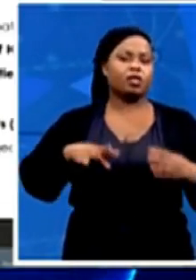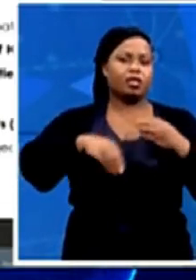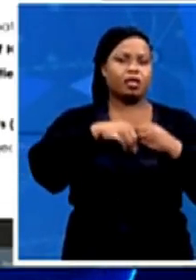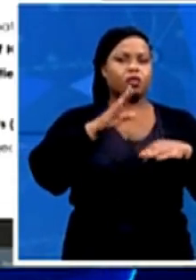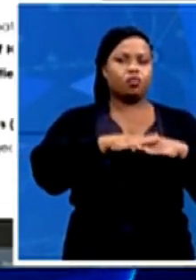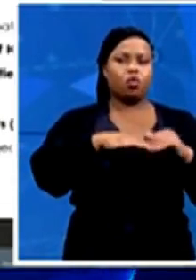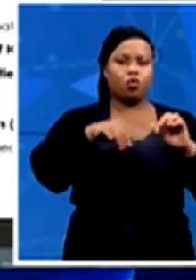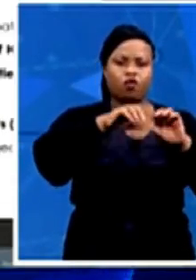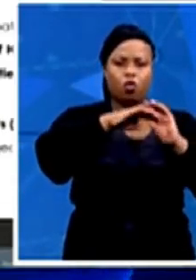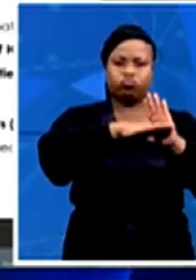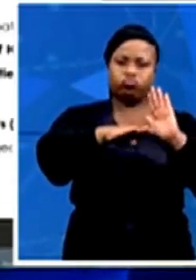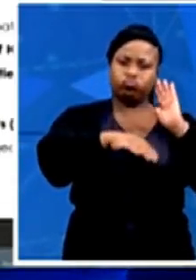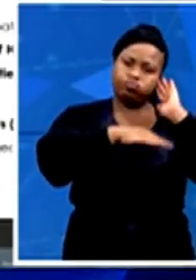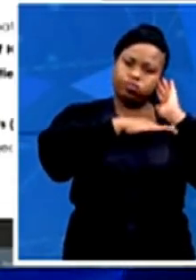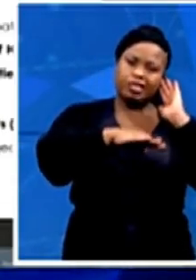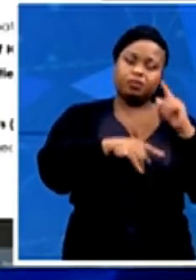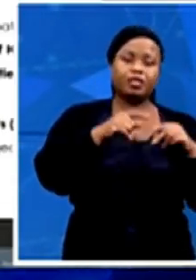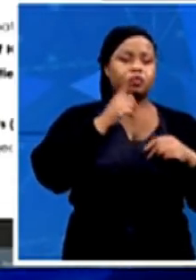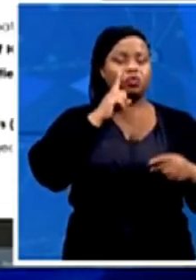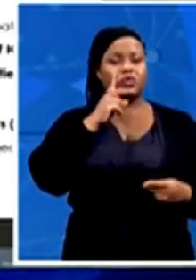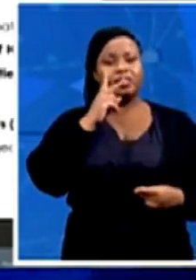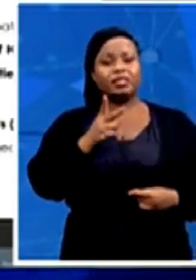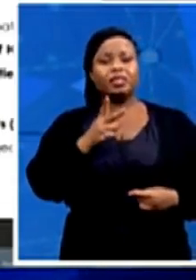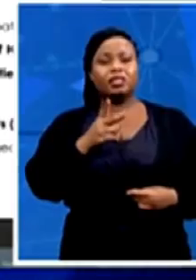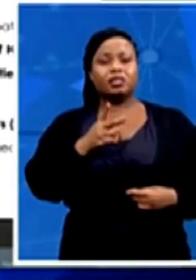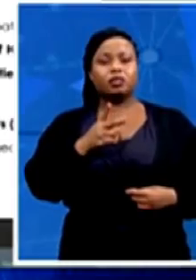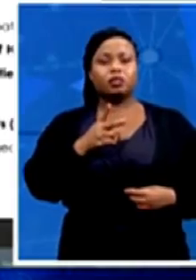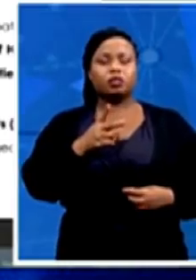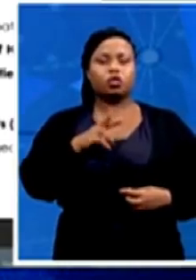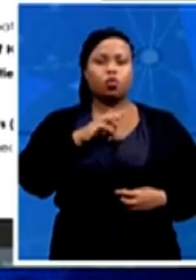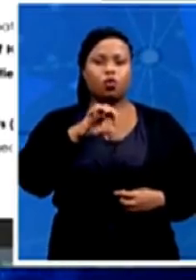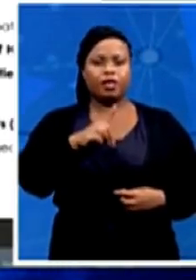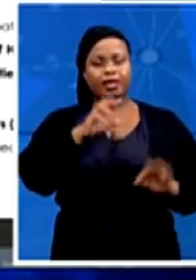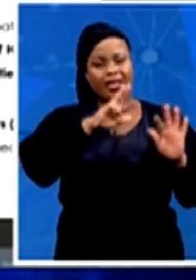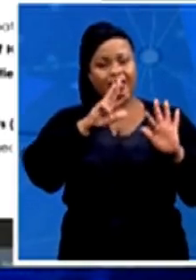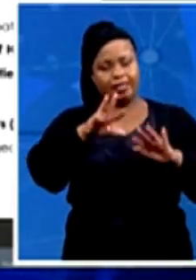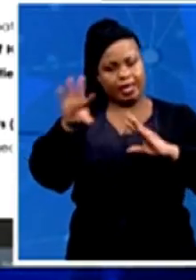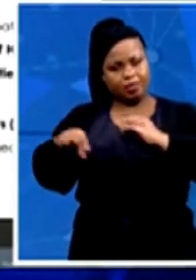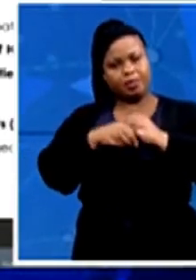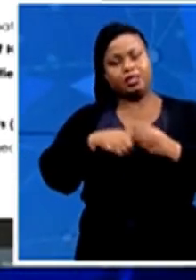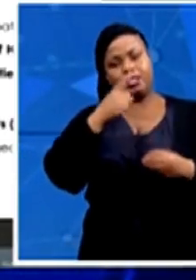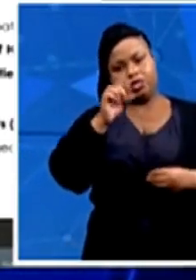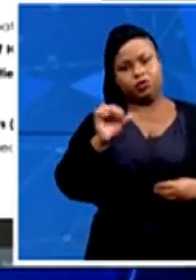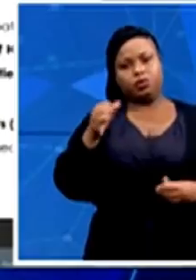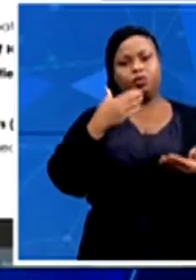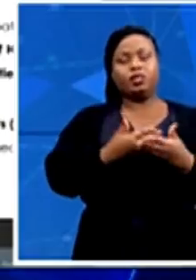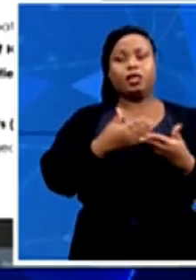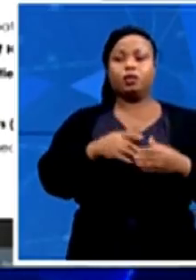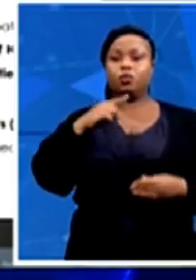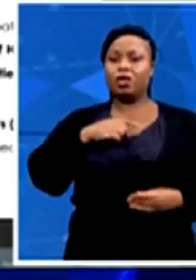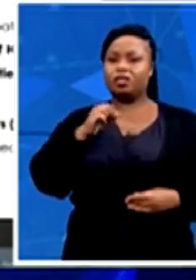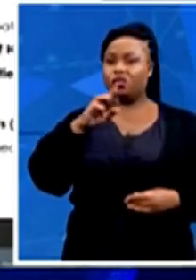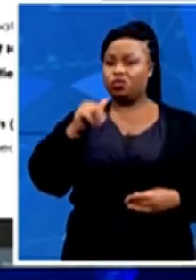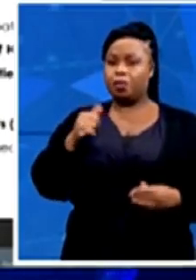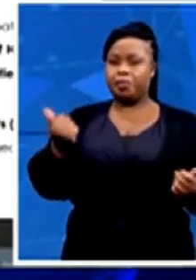the Frisia and Ward 99 would be needed into next week. Soonstraal already is at capacity at 63 patients, and our